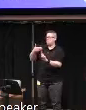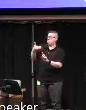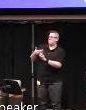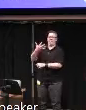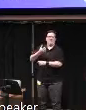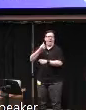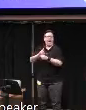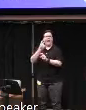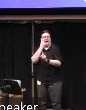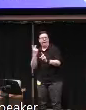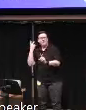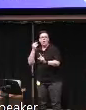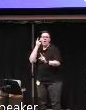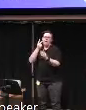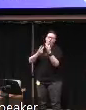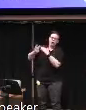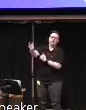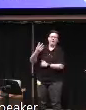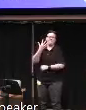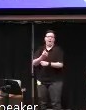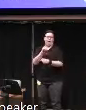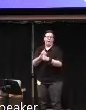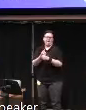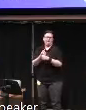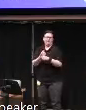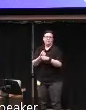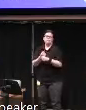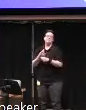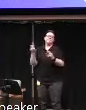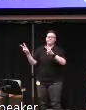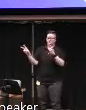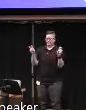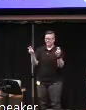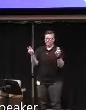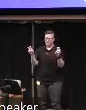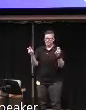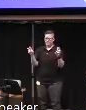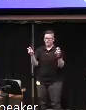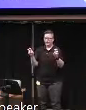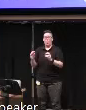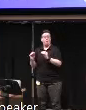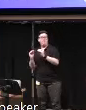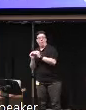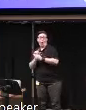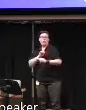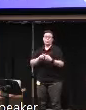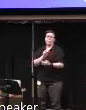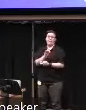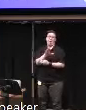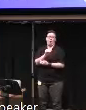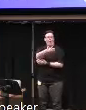as a retrospective and the next 5 years for the session that he's entitled From More to Meliora. Welcome, Dr.